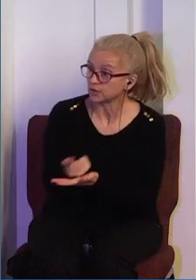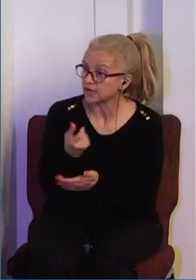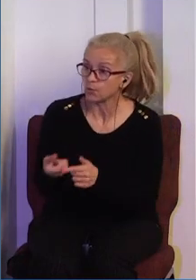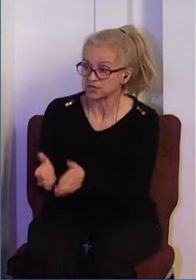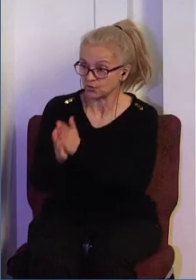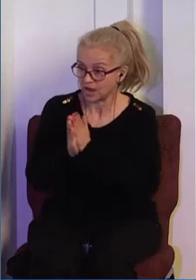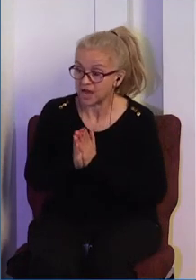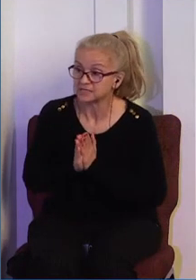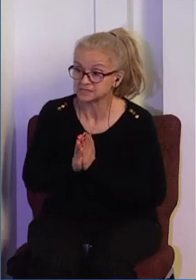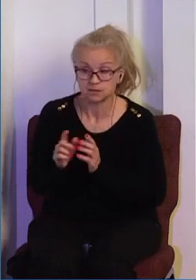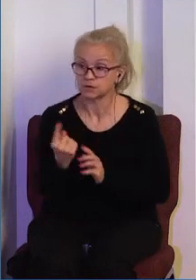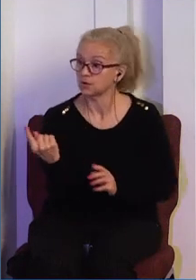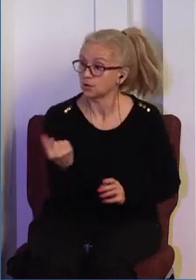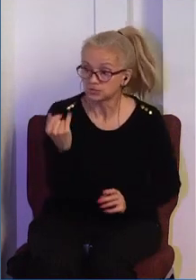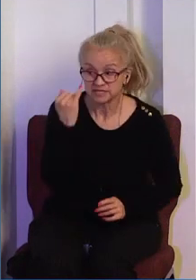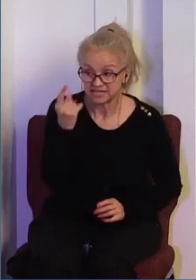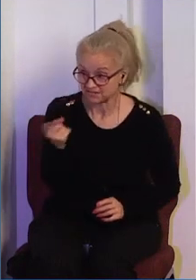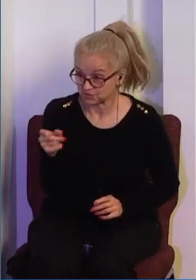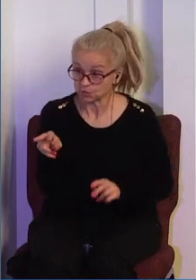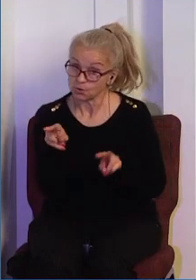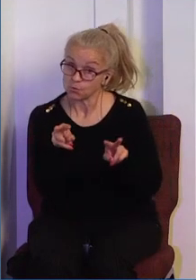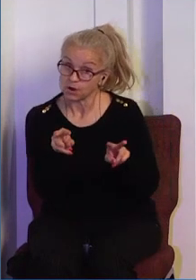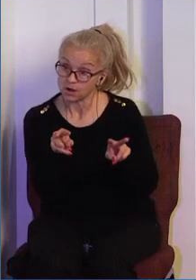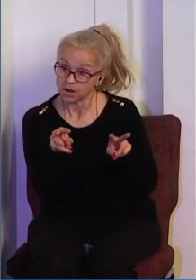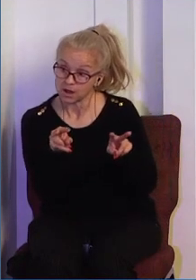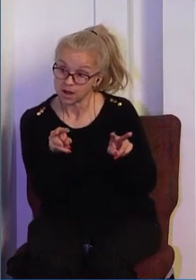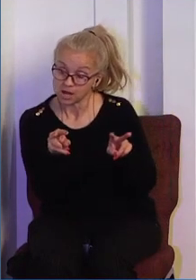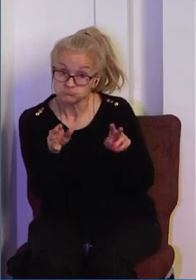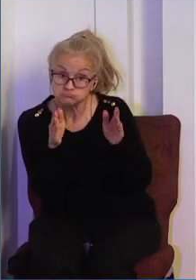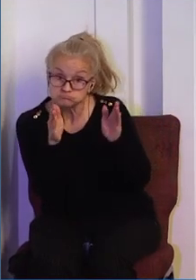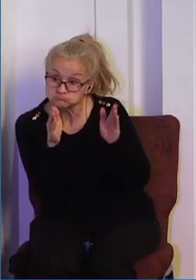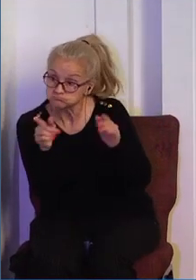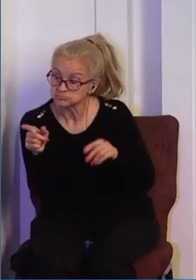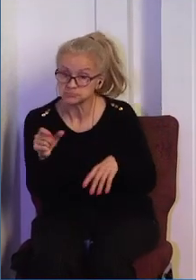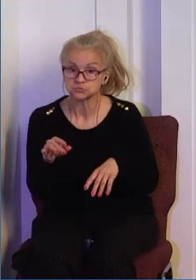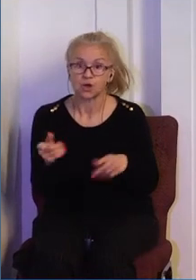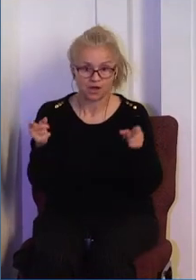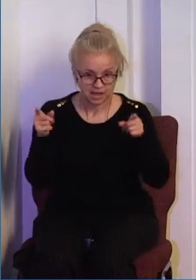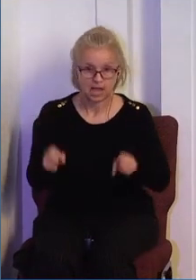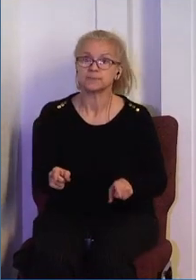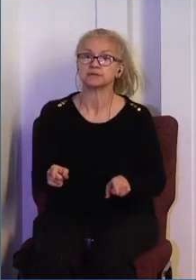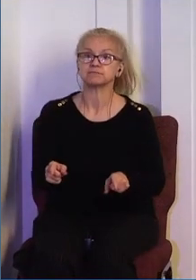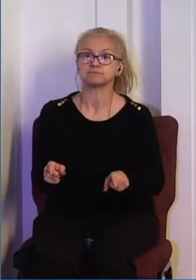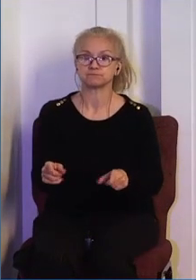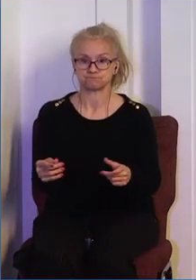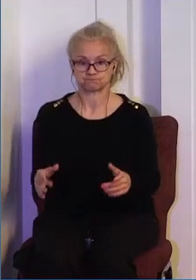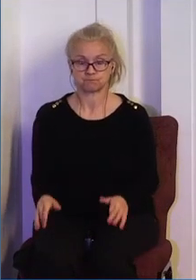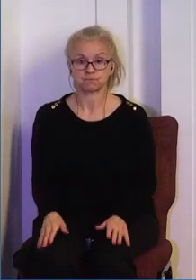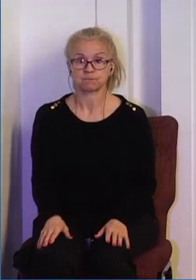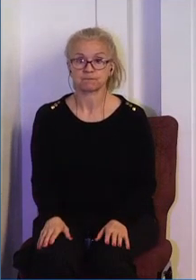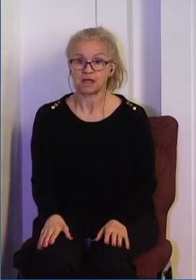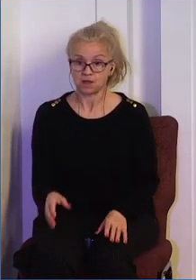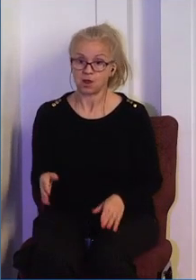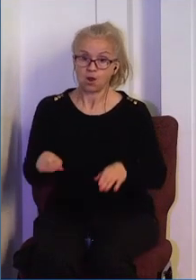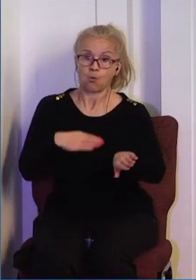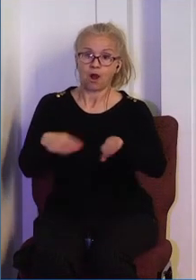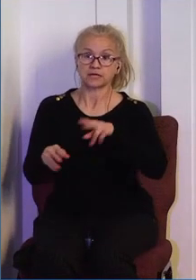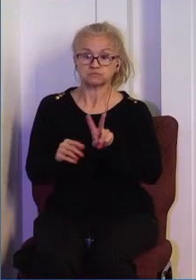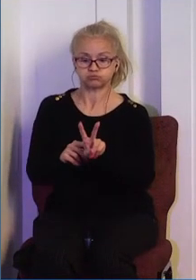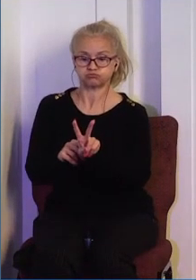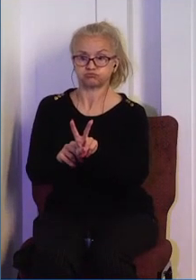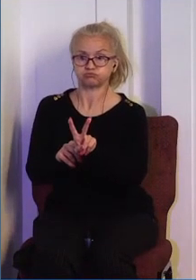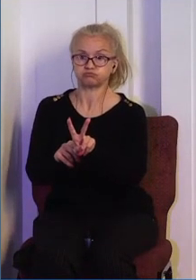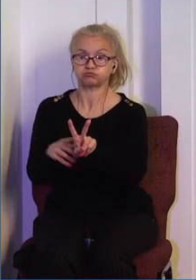for, but only if you're watching." And so it happened. They were walking along